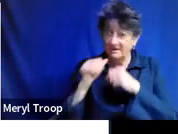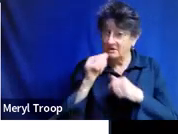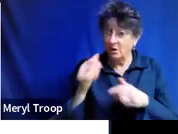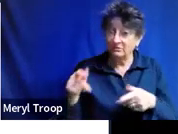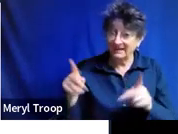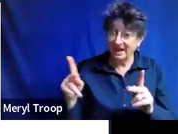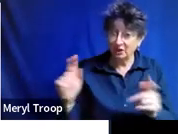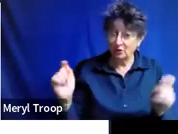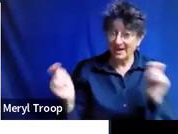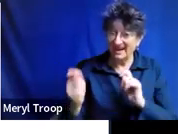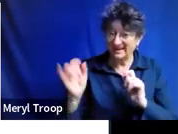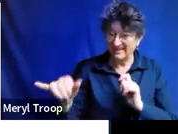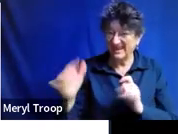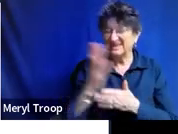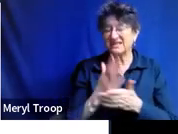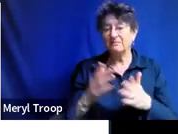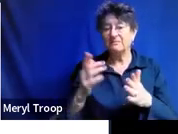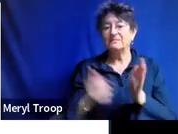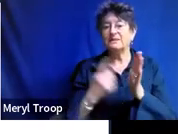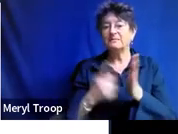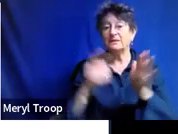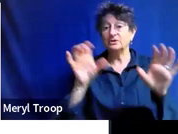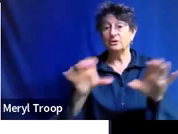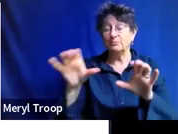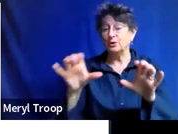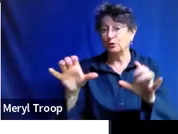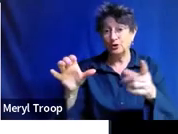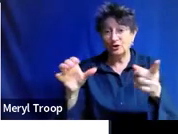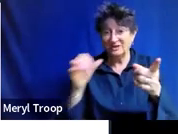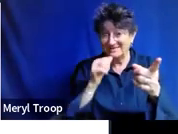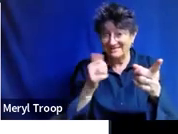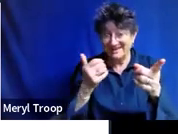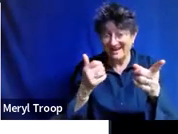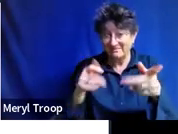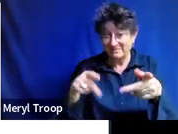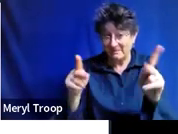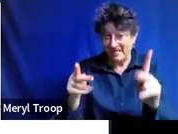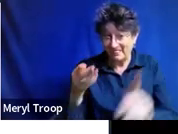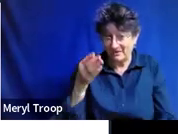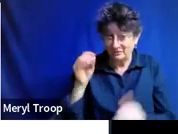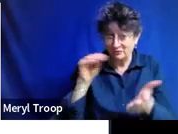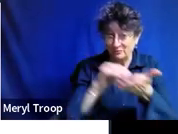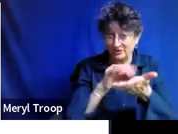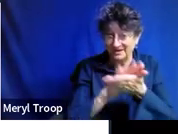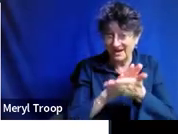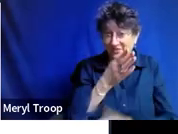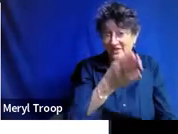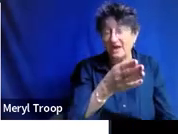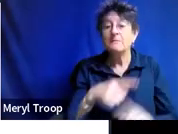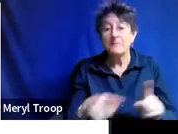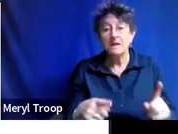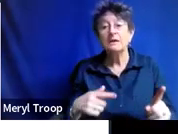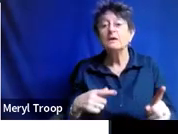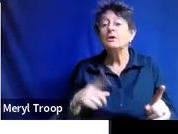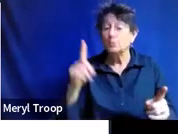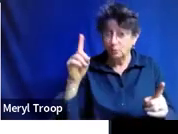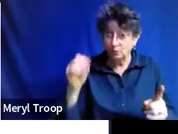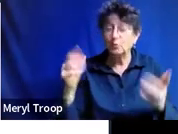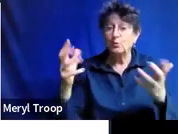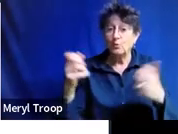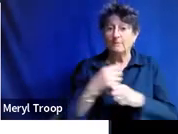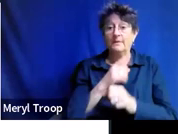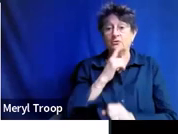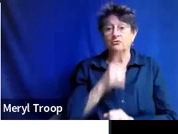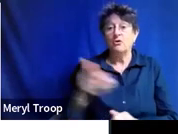edit that. So the student may not be able to be populated there, but you definitely want to add them as an invited person